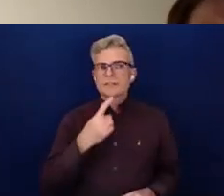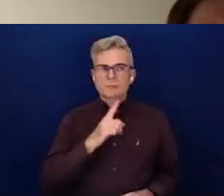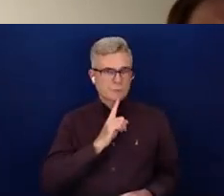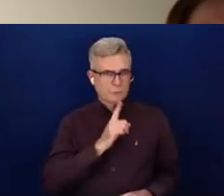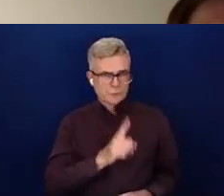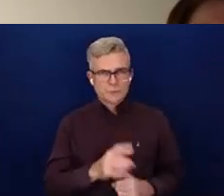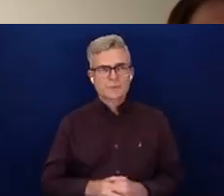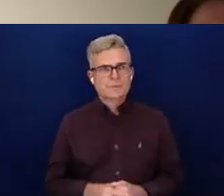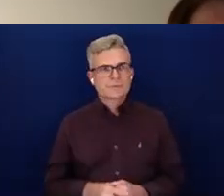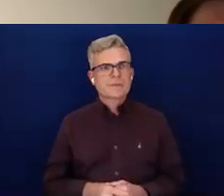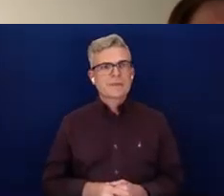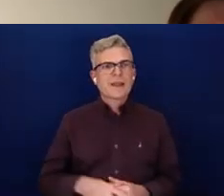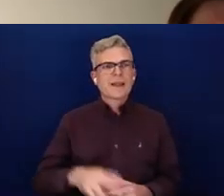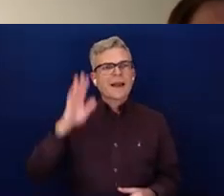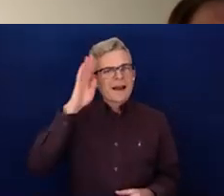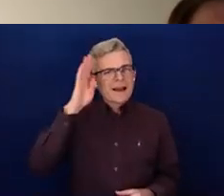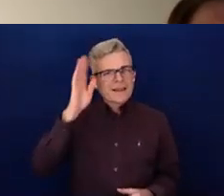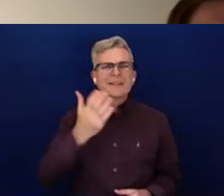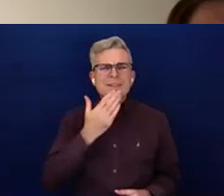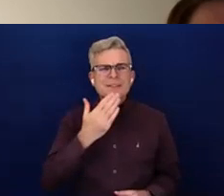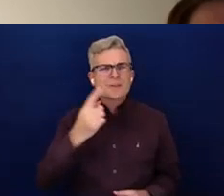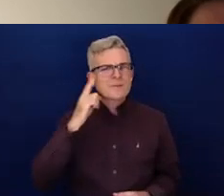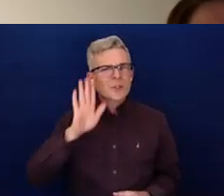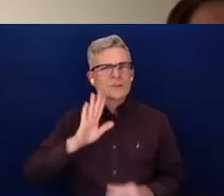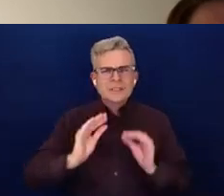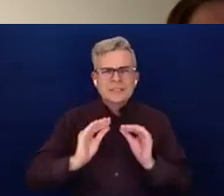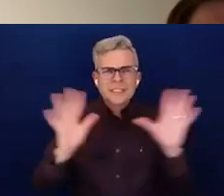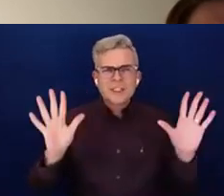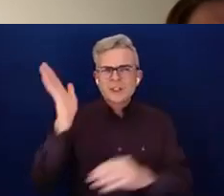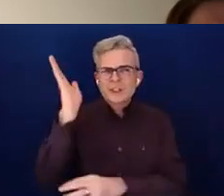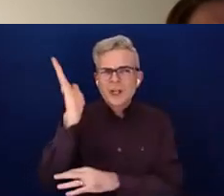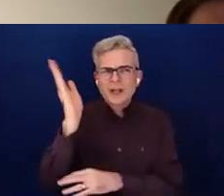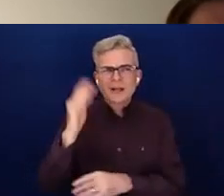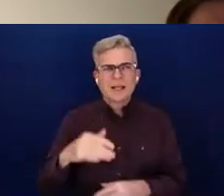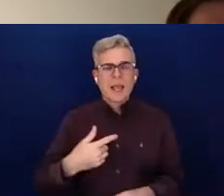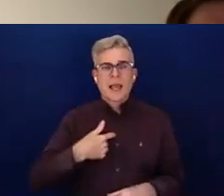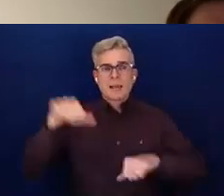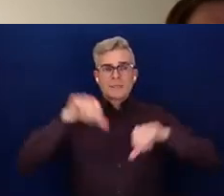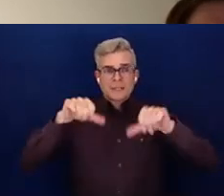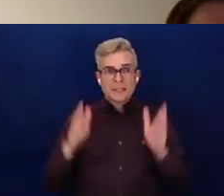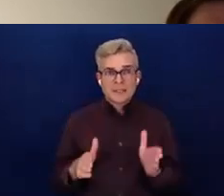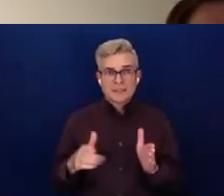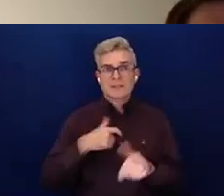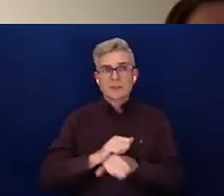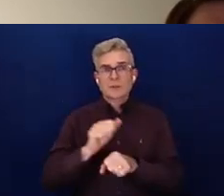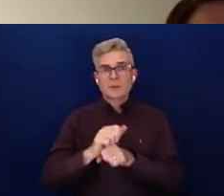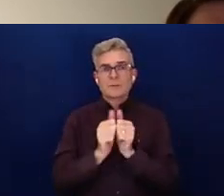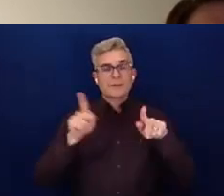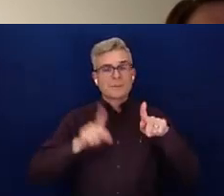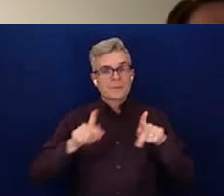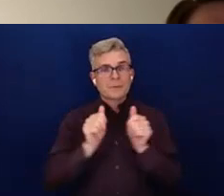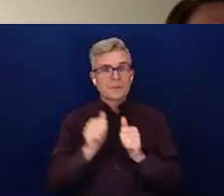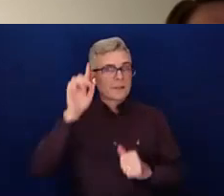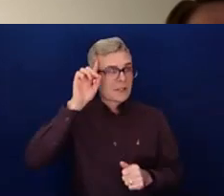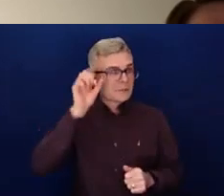Hi, everyone. Thank you for those clear talks, Dr. Karen and Goodlow. I'm a scientist working with people with Down syndrome, and I just wanted to